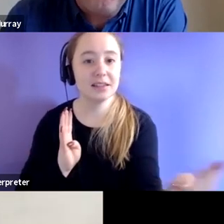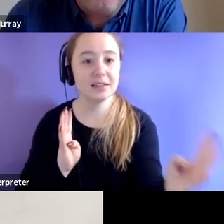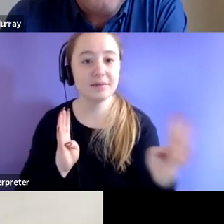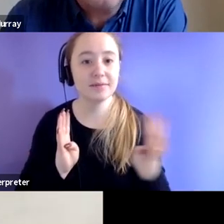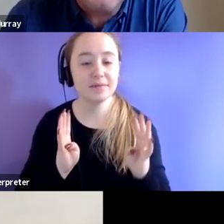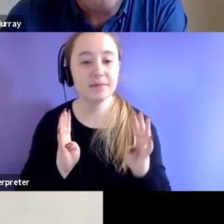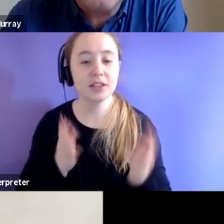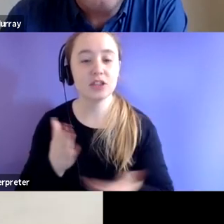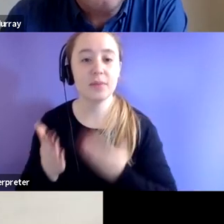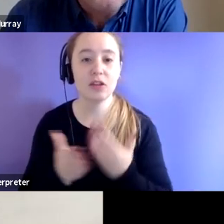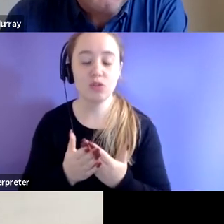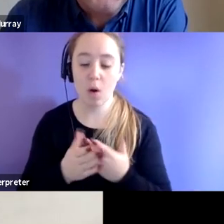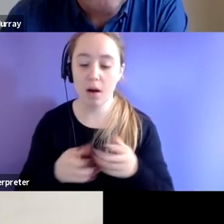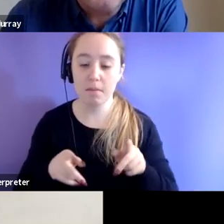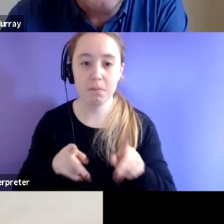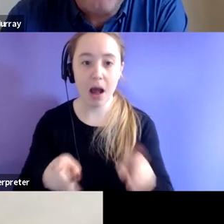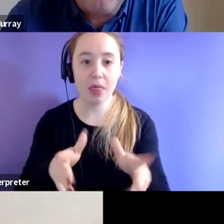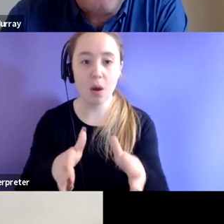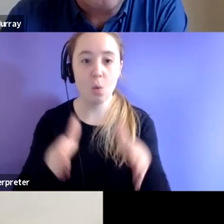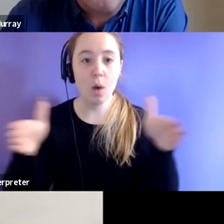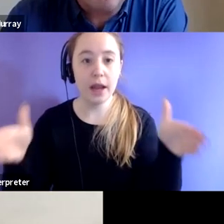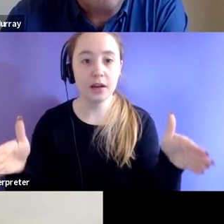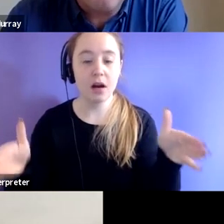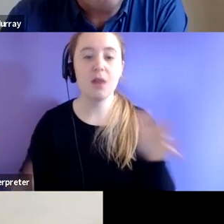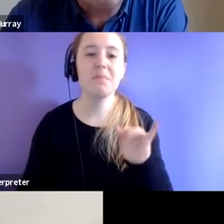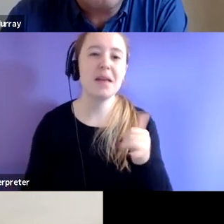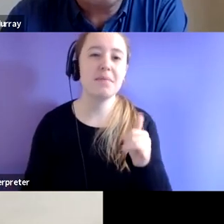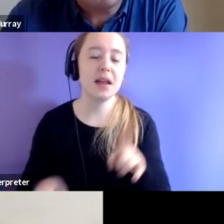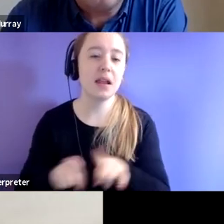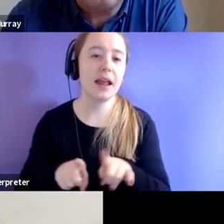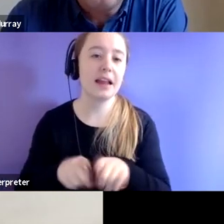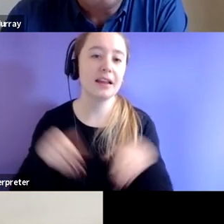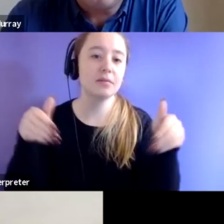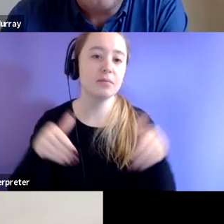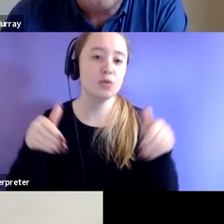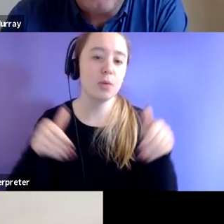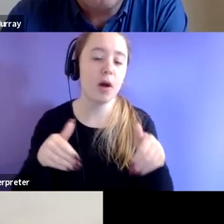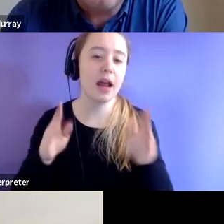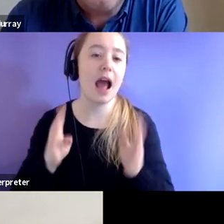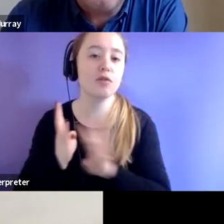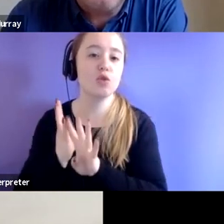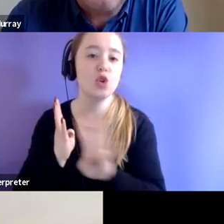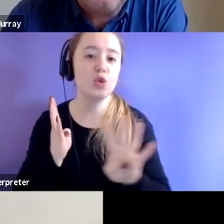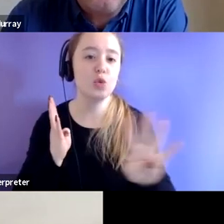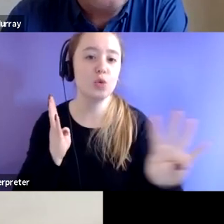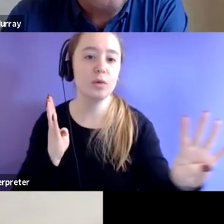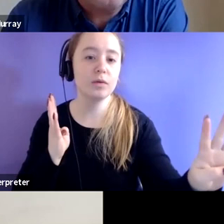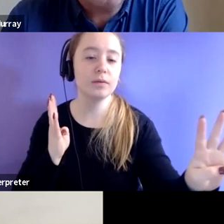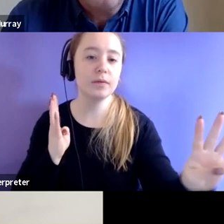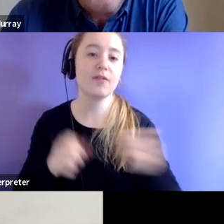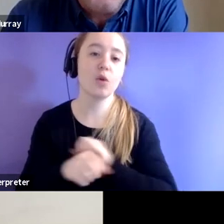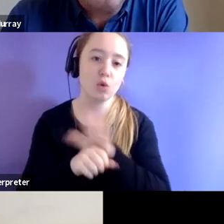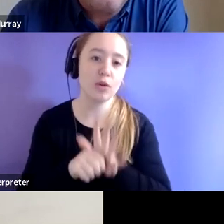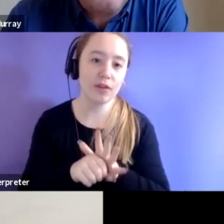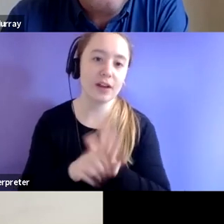the footways outside. Sometimes it's a supermarket or wherever, where people have had to queue to go in shops in a kind of COVID